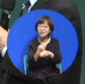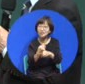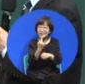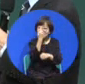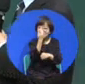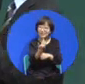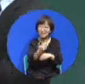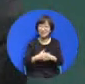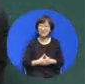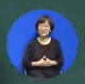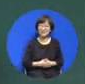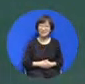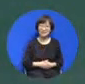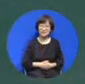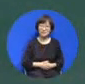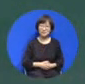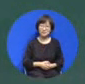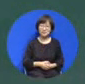shake the most.